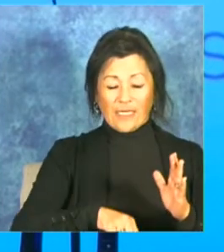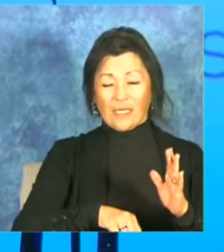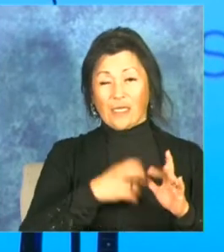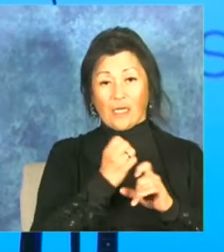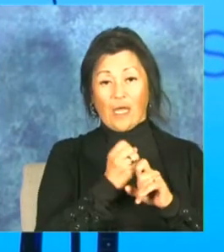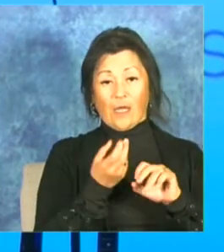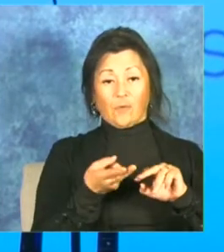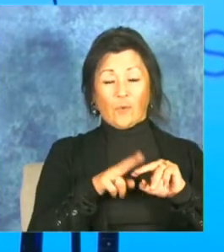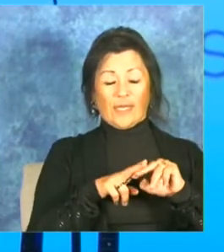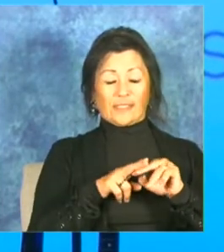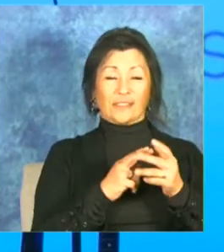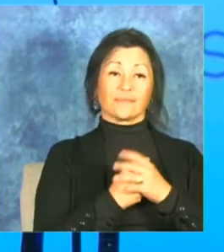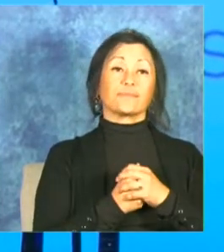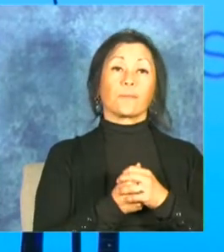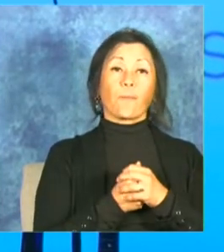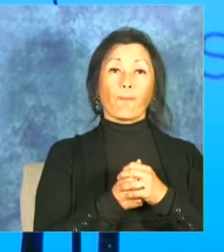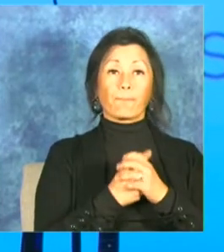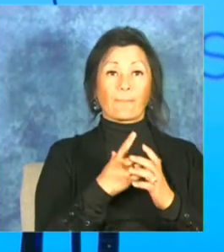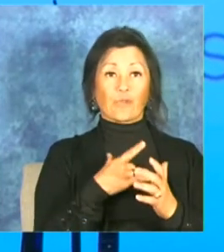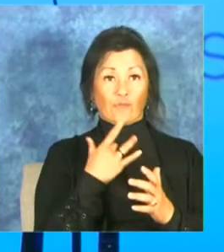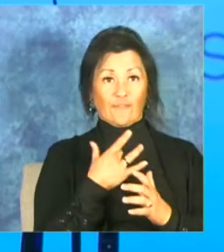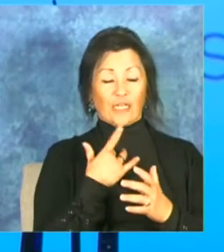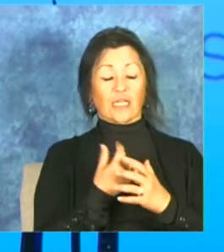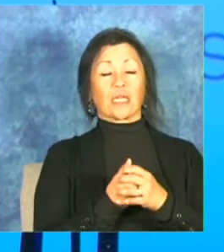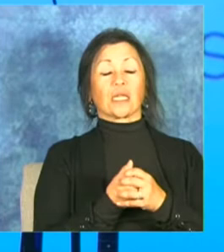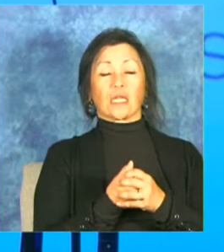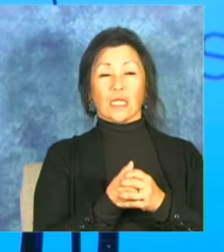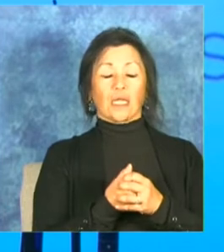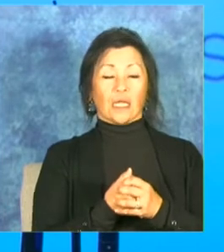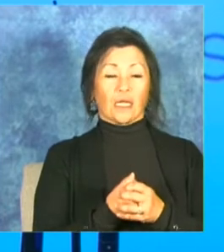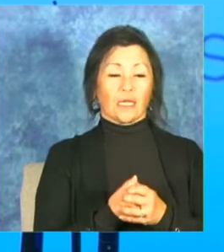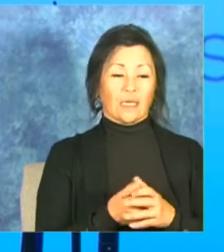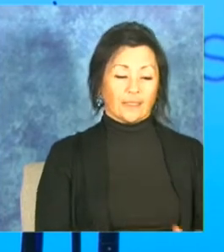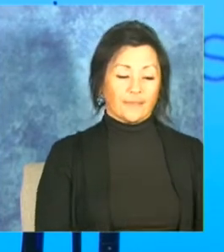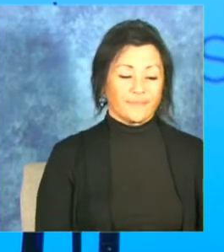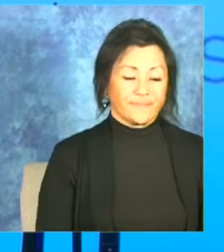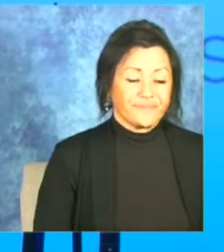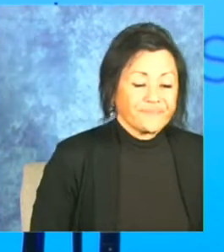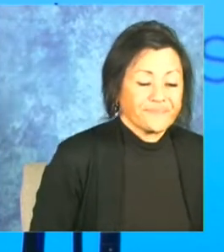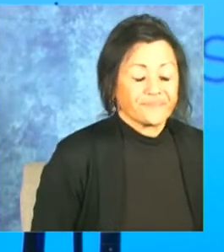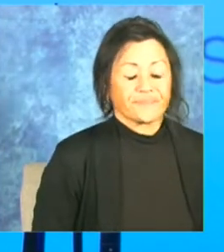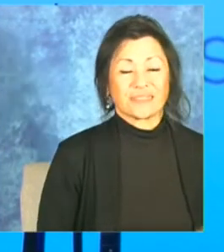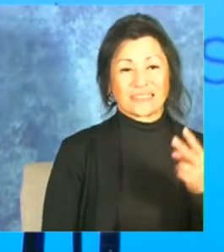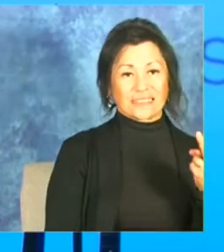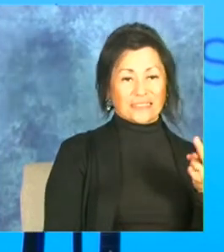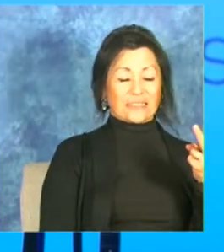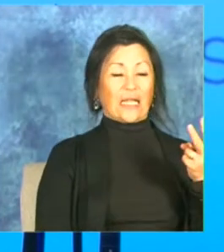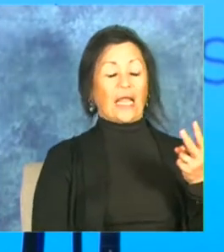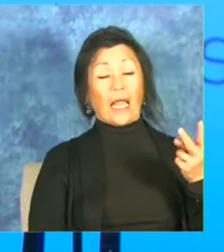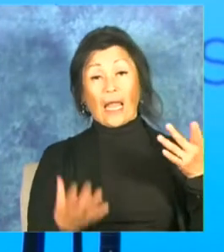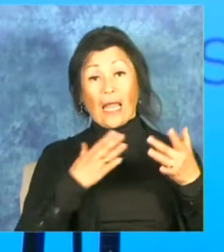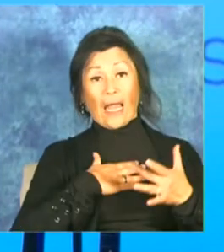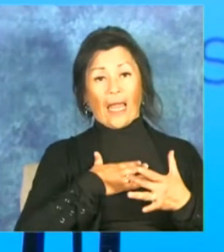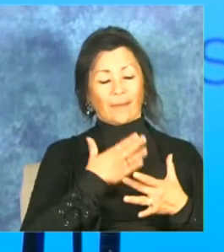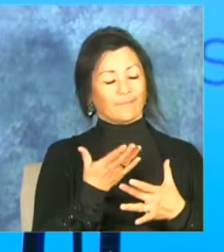of you at all. And you're feeling it. The second thing we have to do is admit my efforts aren't working.